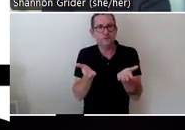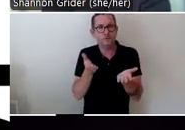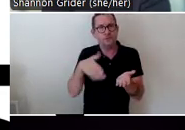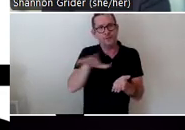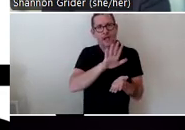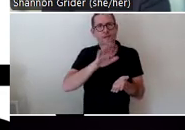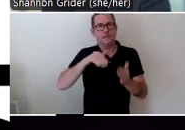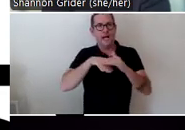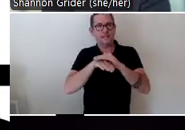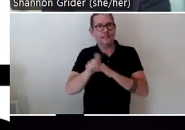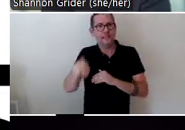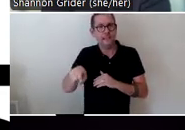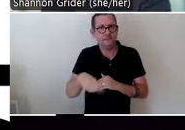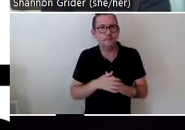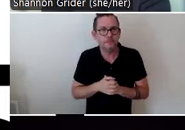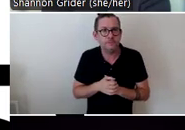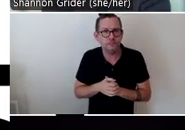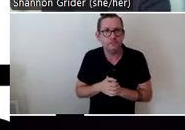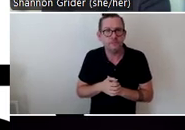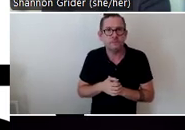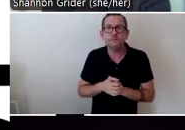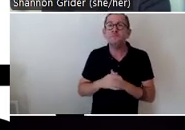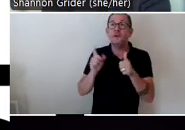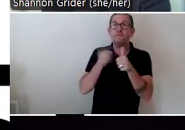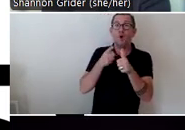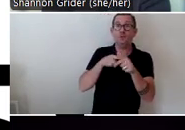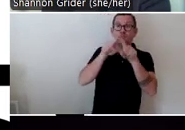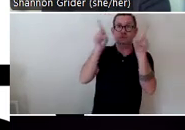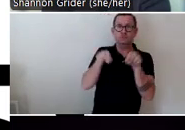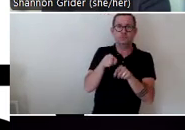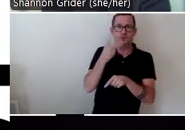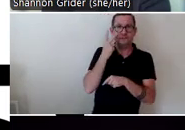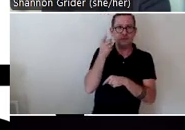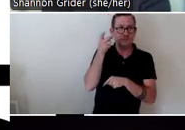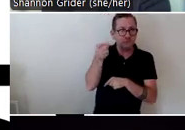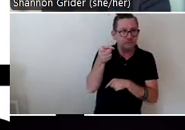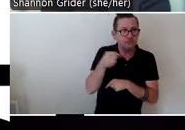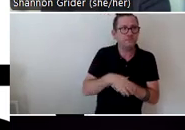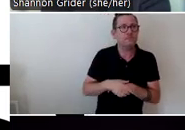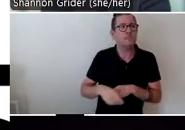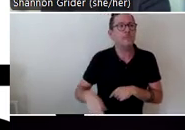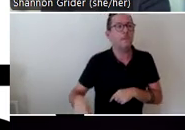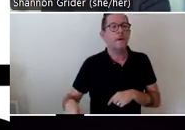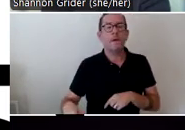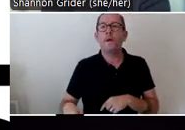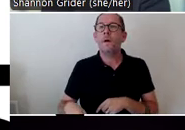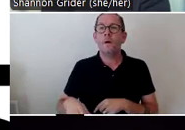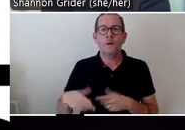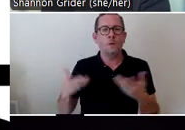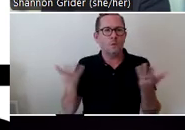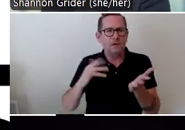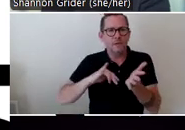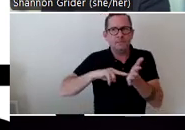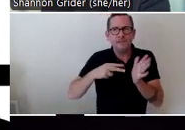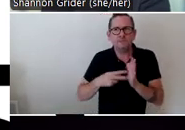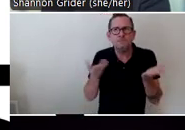or hard of hearing individuals. They see that you are able to accommodate their needs. The first slide at the top